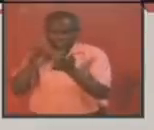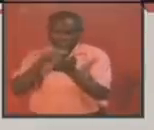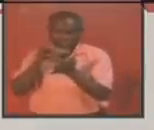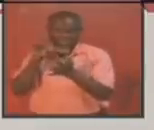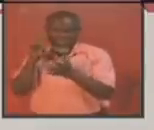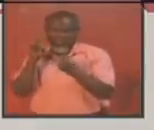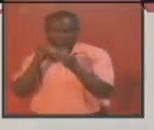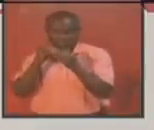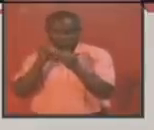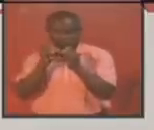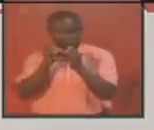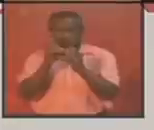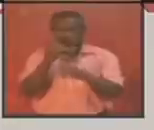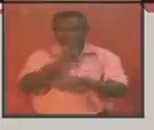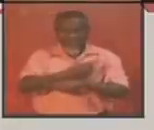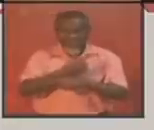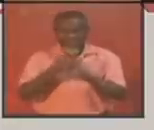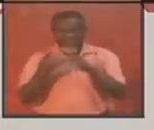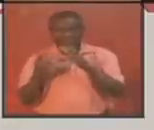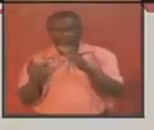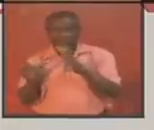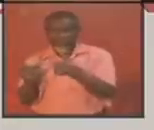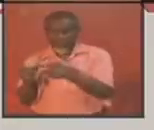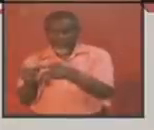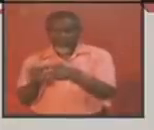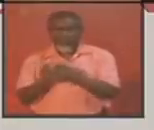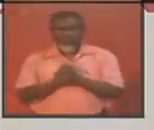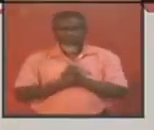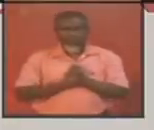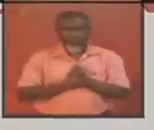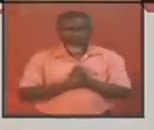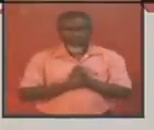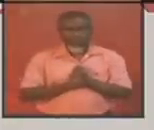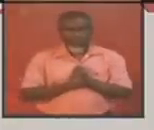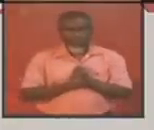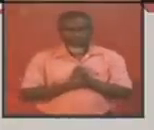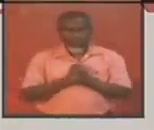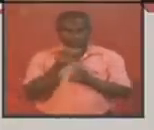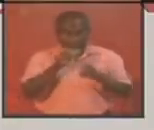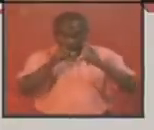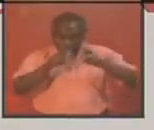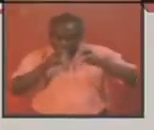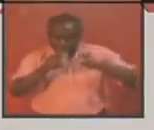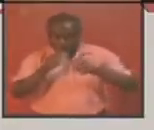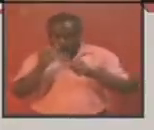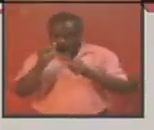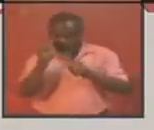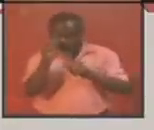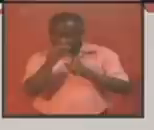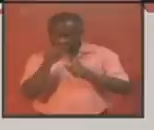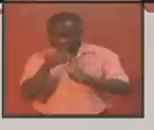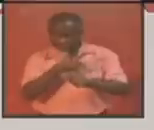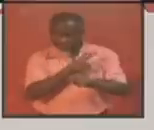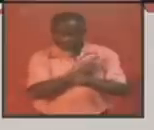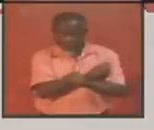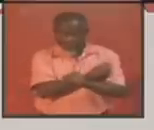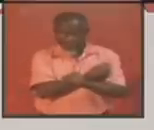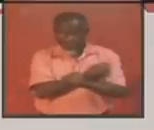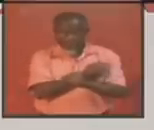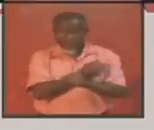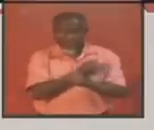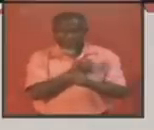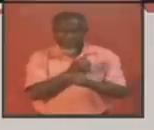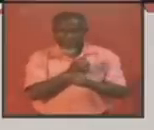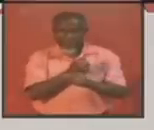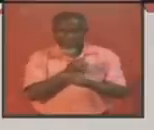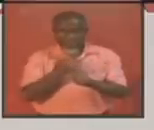the studies. So far, out of the AstraZeneca study, there's a suggestion that 67% of persons